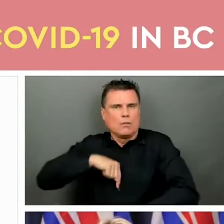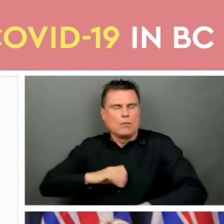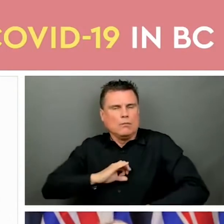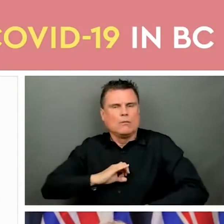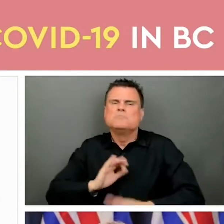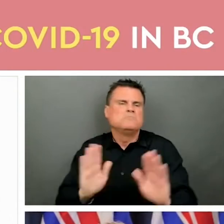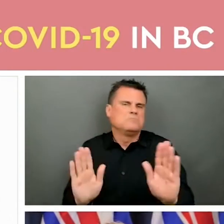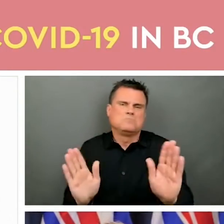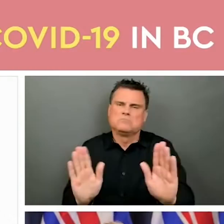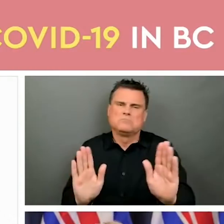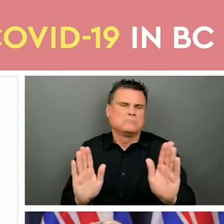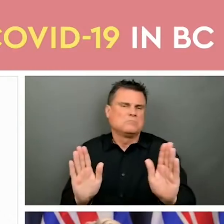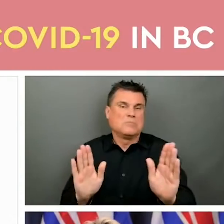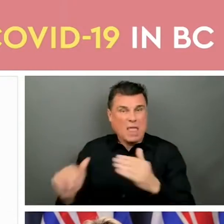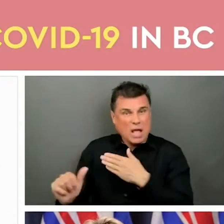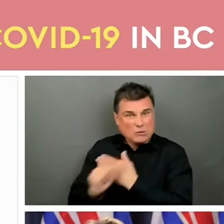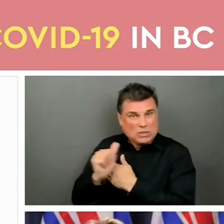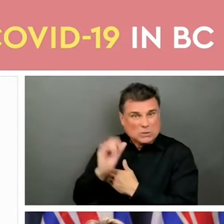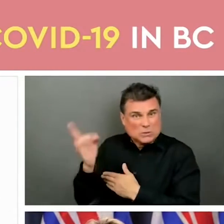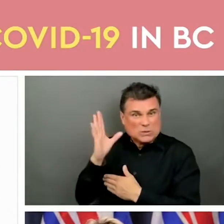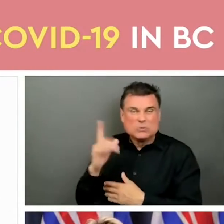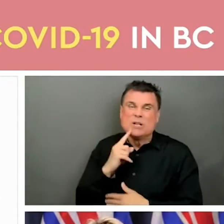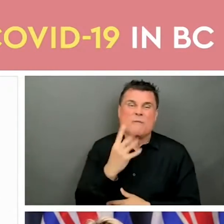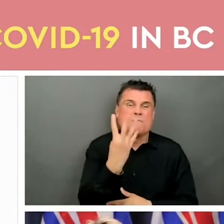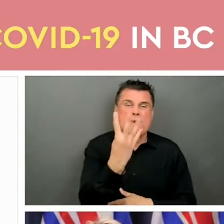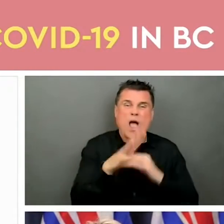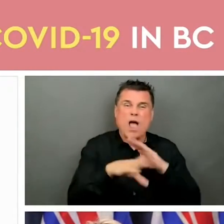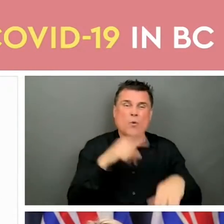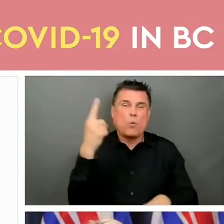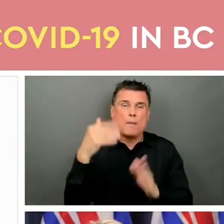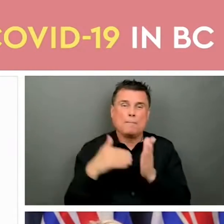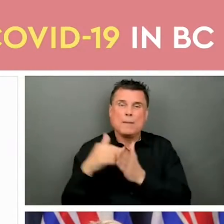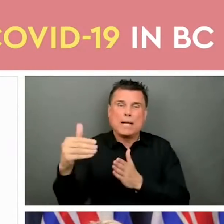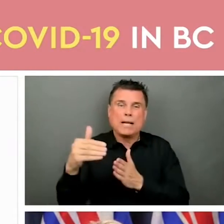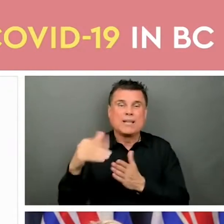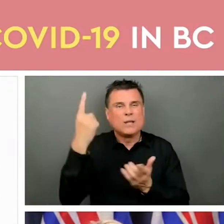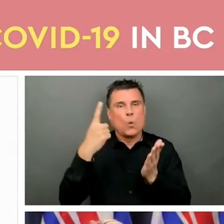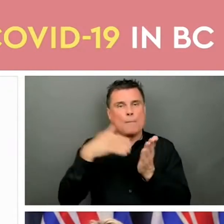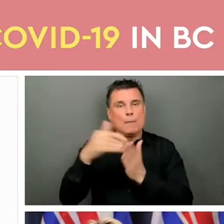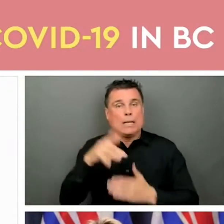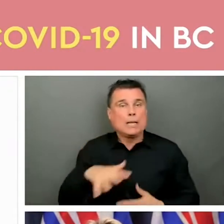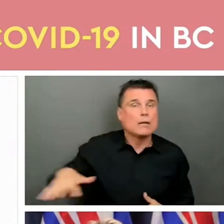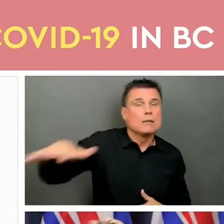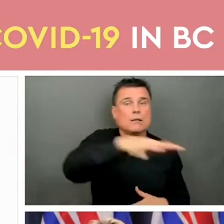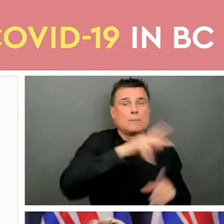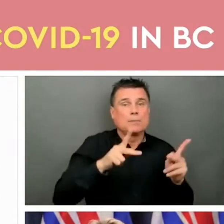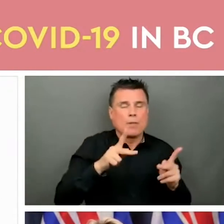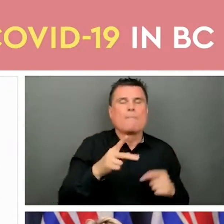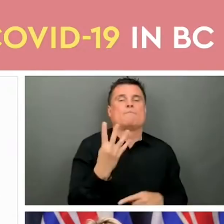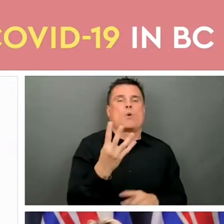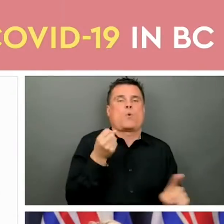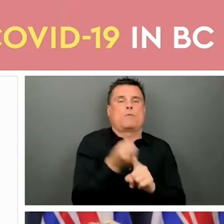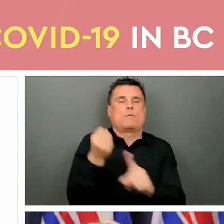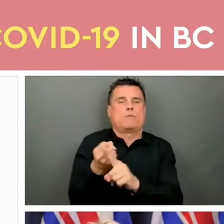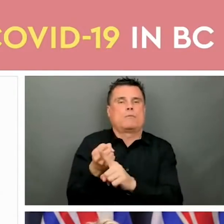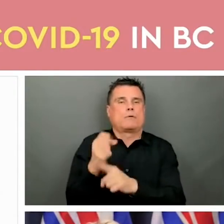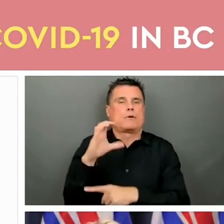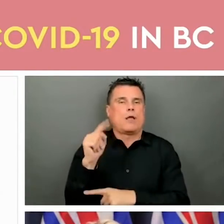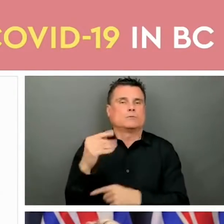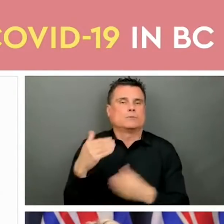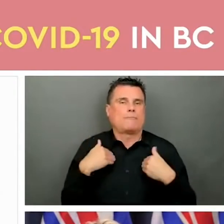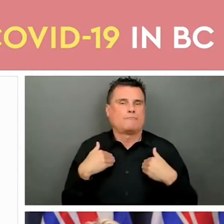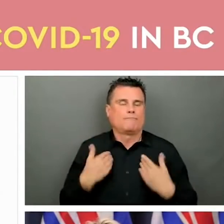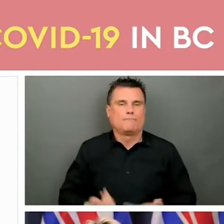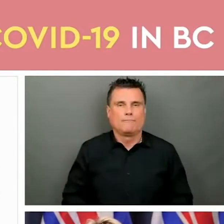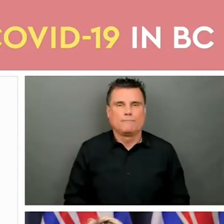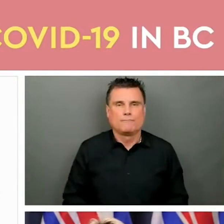and high in many communities. And the risk of hospitalization from COVID is about 2 to 4 in 100 for